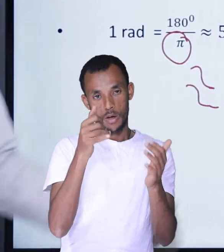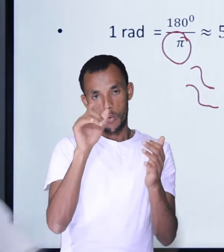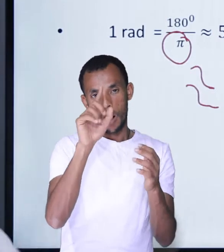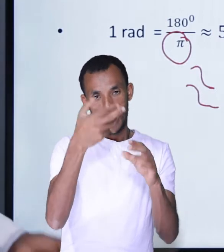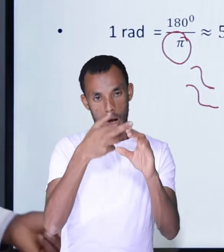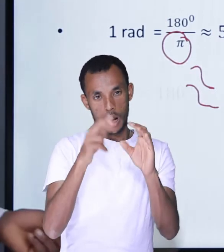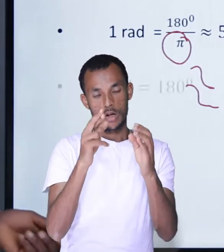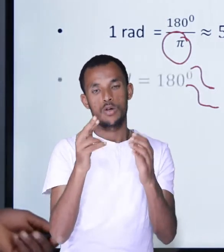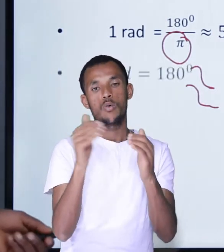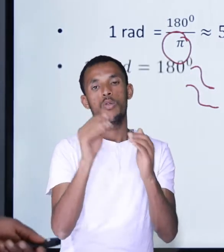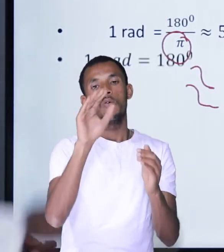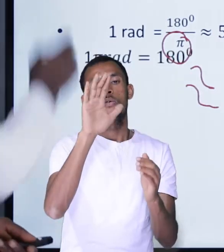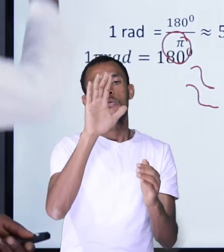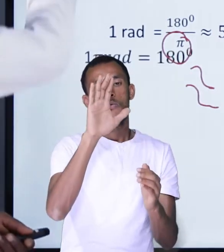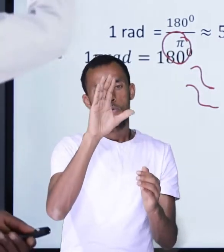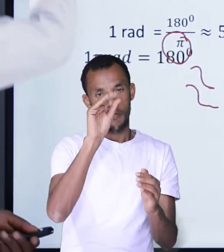57.3